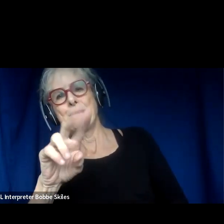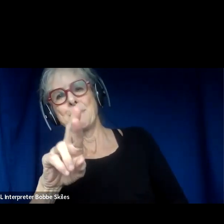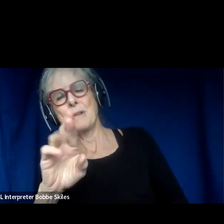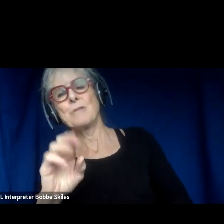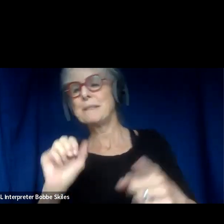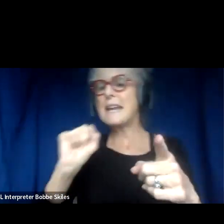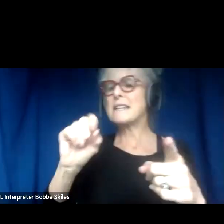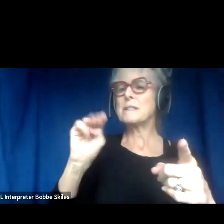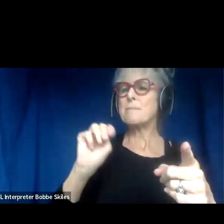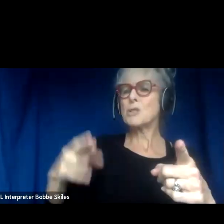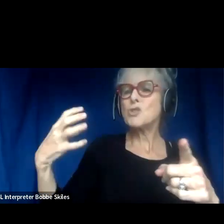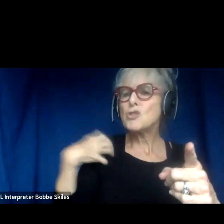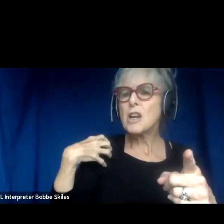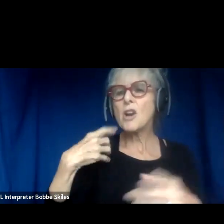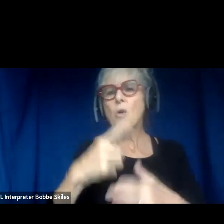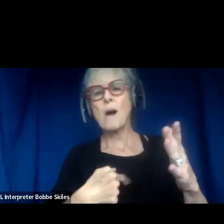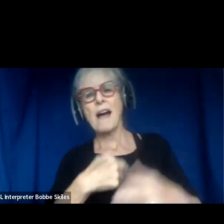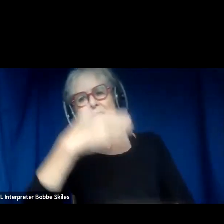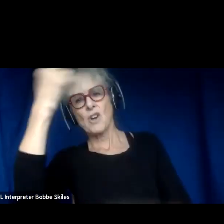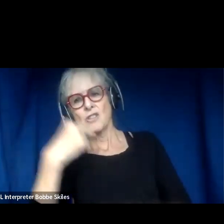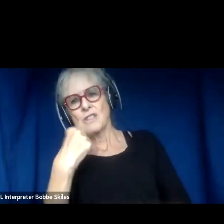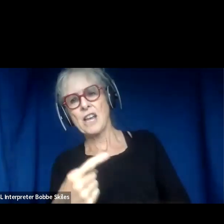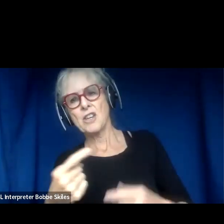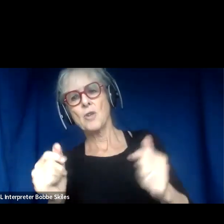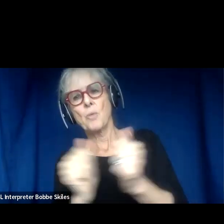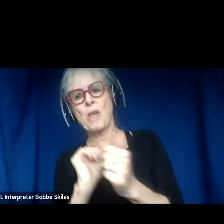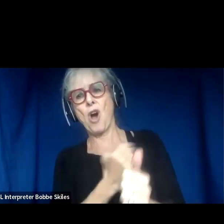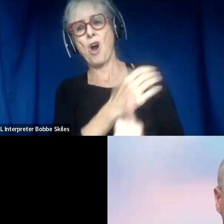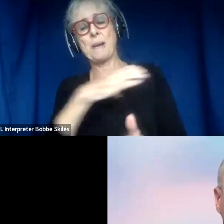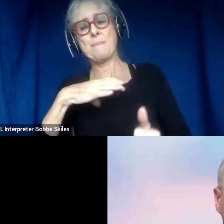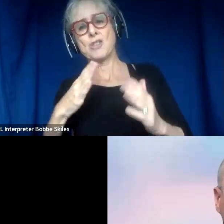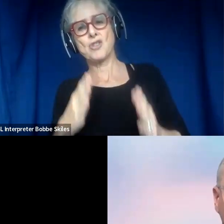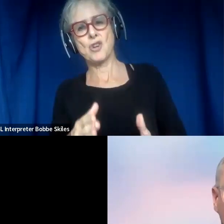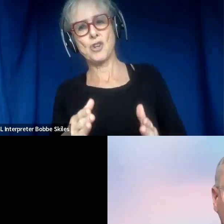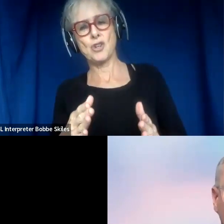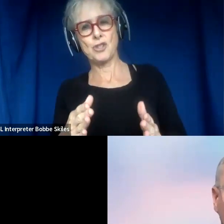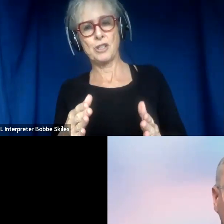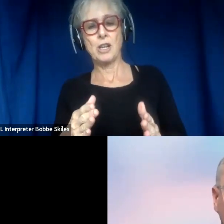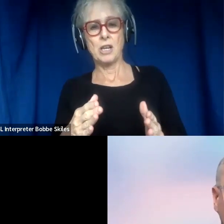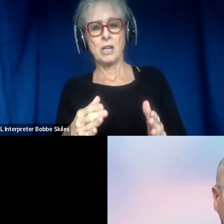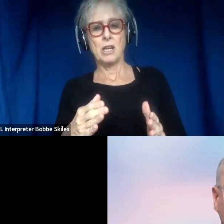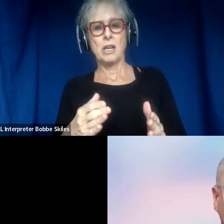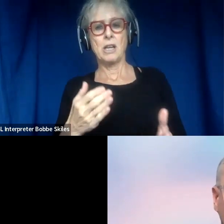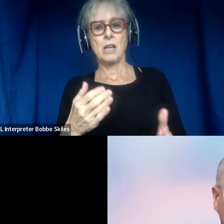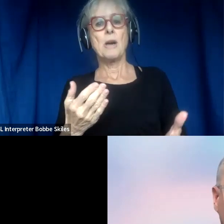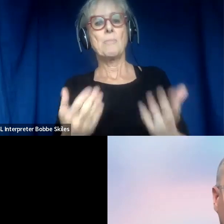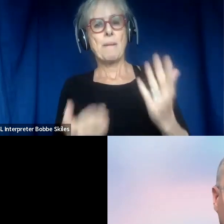Chair. what I neglected to tell you is with our commissioners, you're likely to get